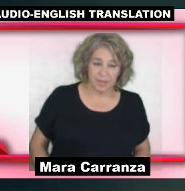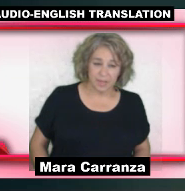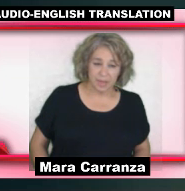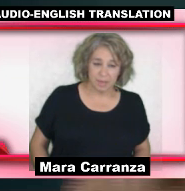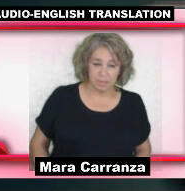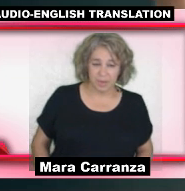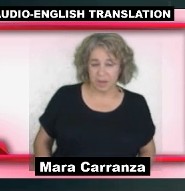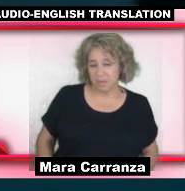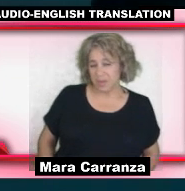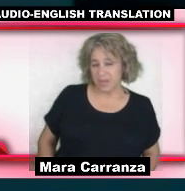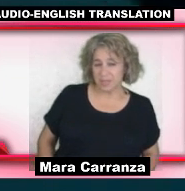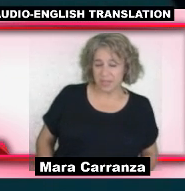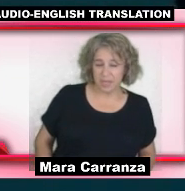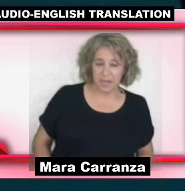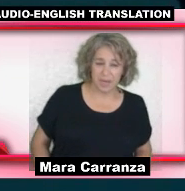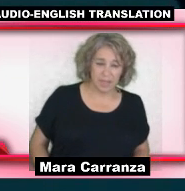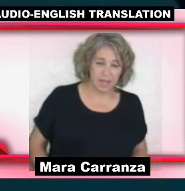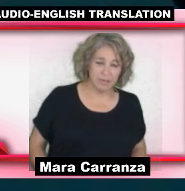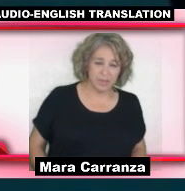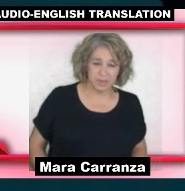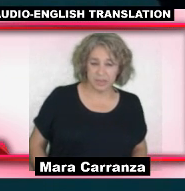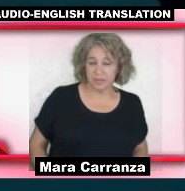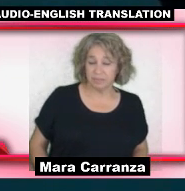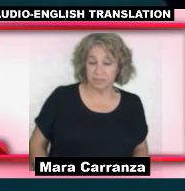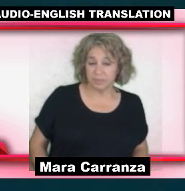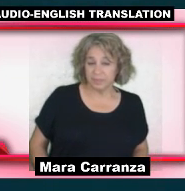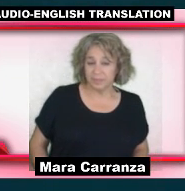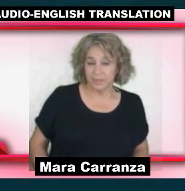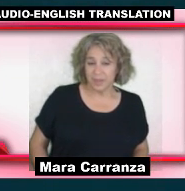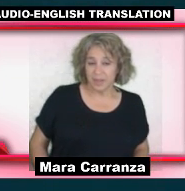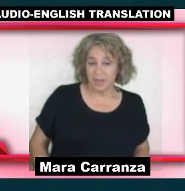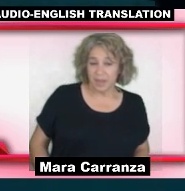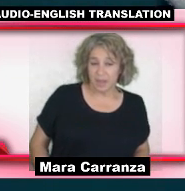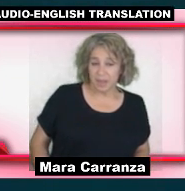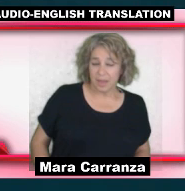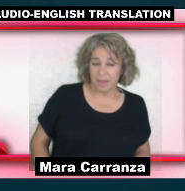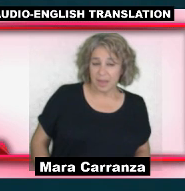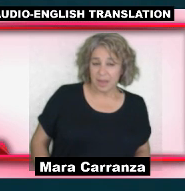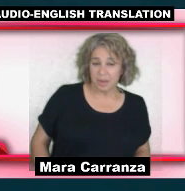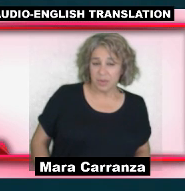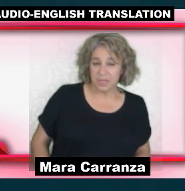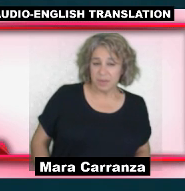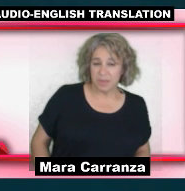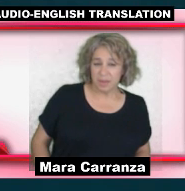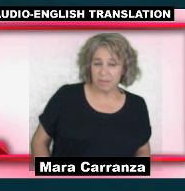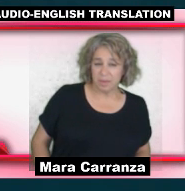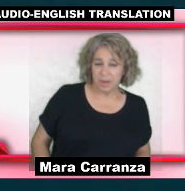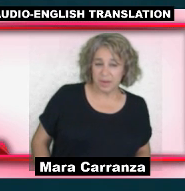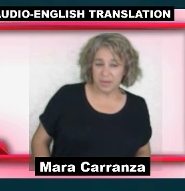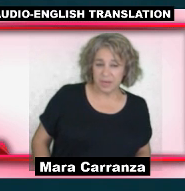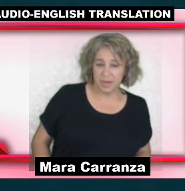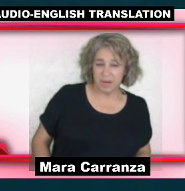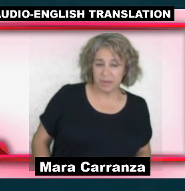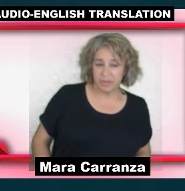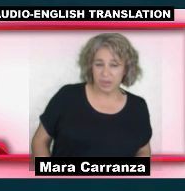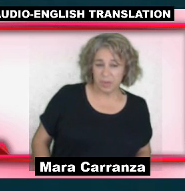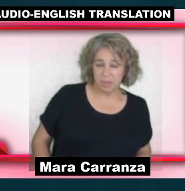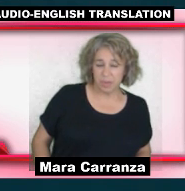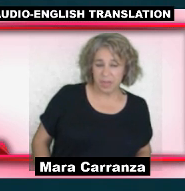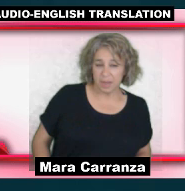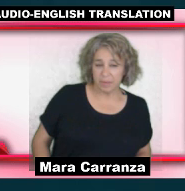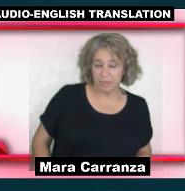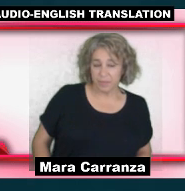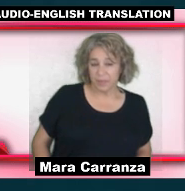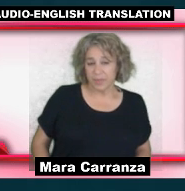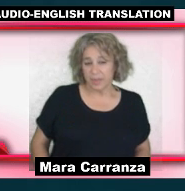Aristegui, y a muchos. Carmen Aristegui, and a lot of others. Una vez a mí me hicieron una entrevista. At one time they did an interview with